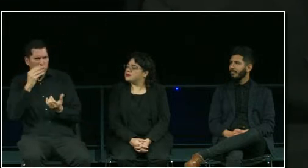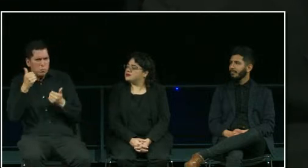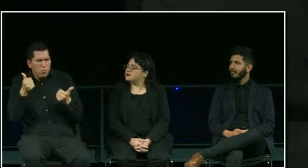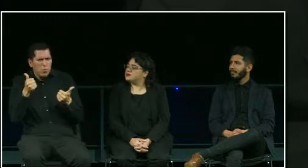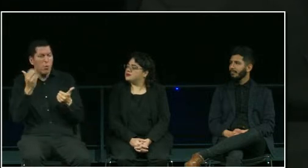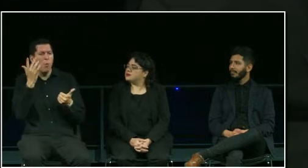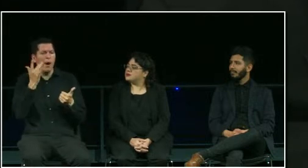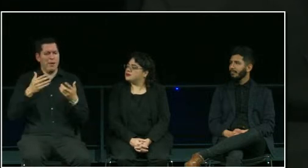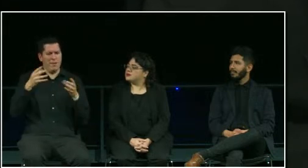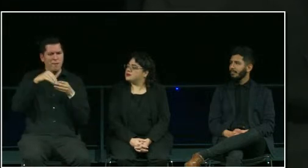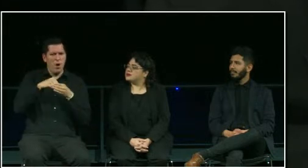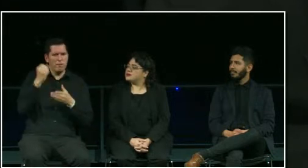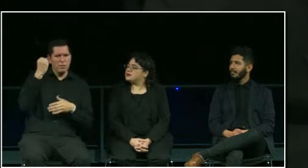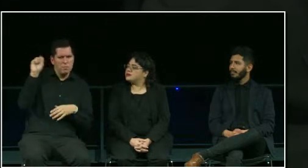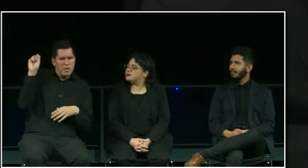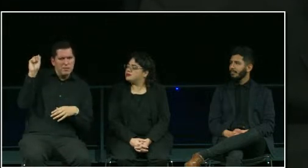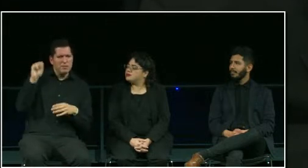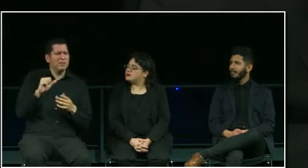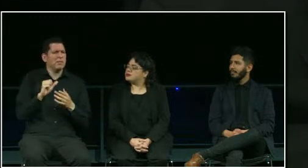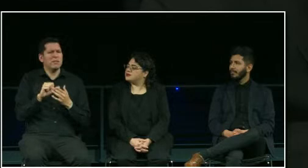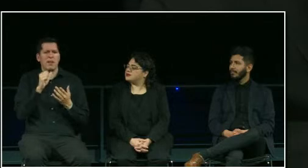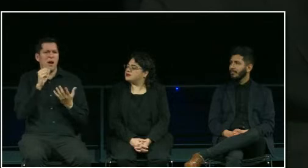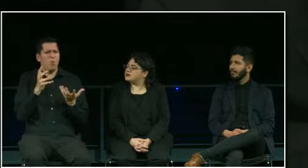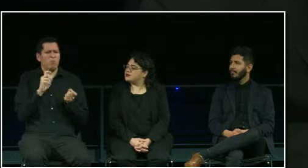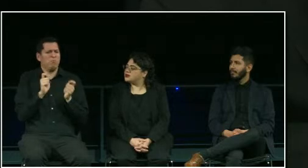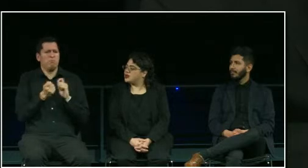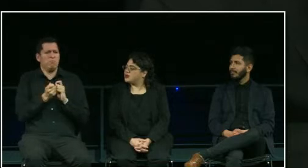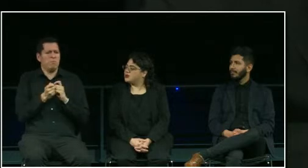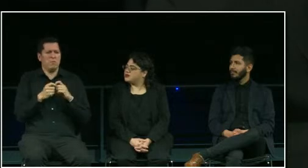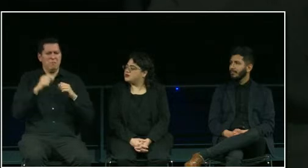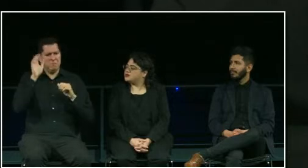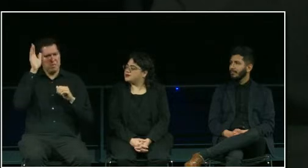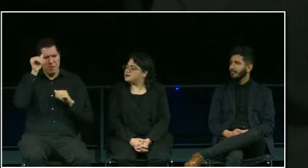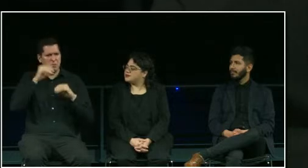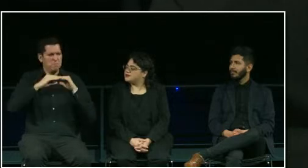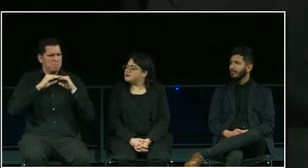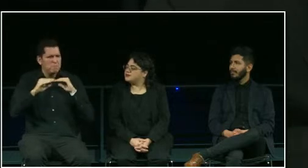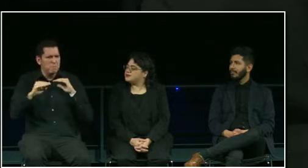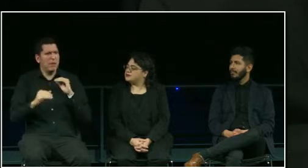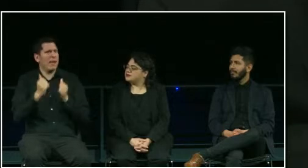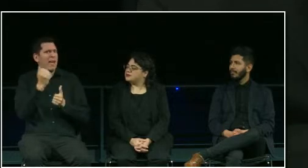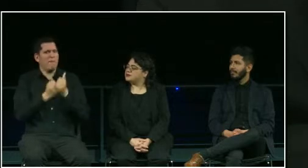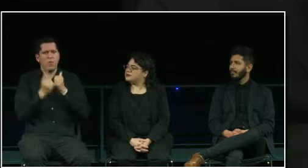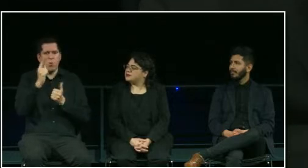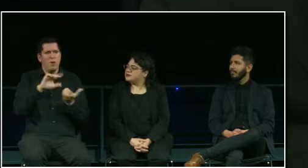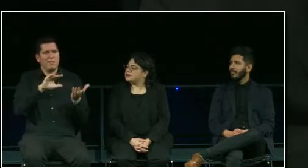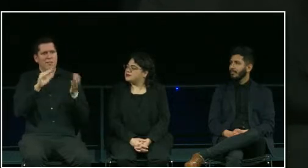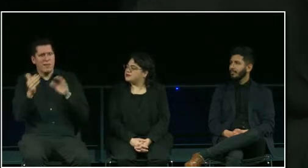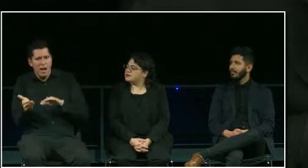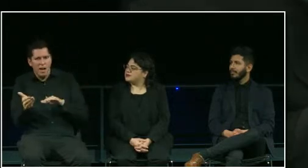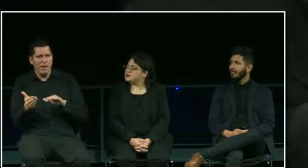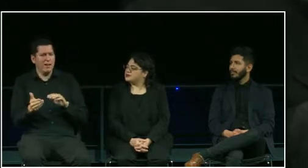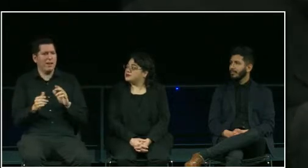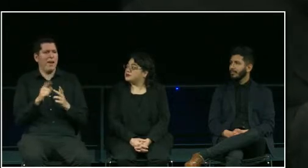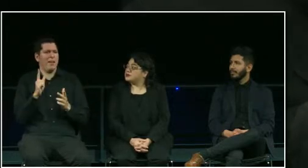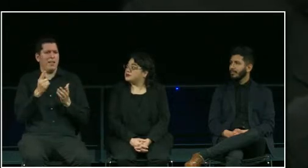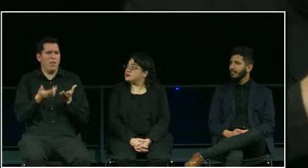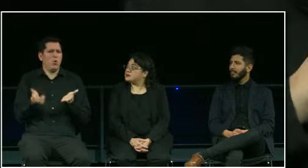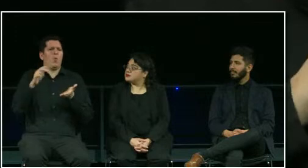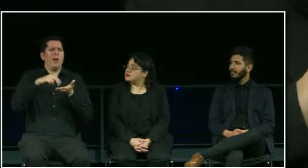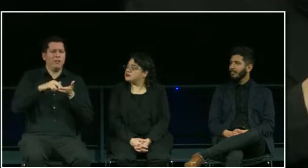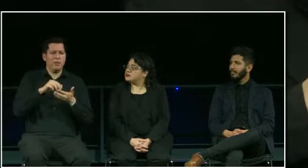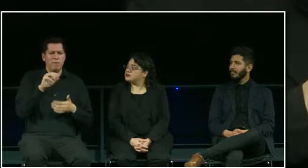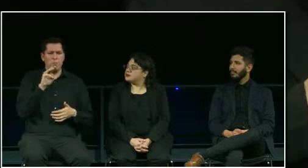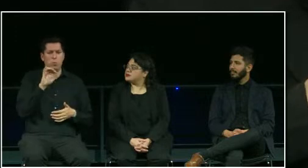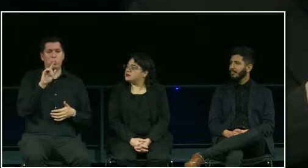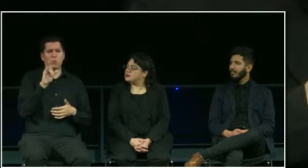disobedience, it dealt with not changing to be loved, and it was, everybody died, and it was during the rise of Mussolini.